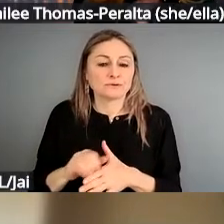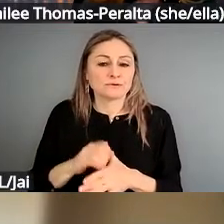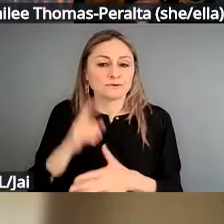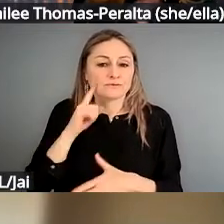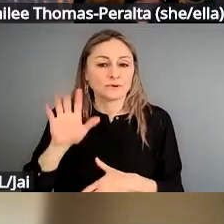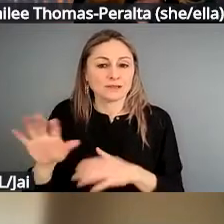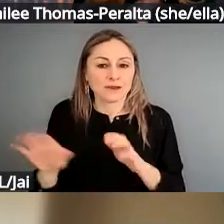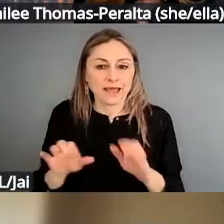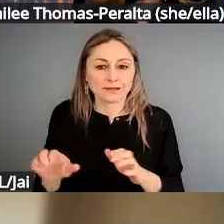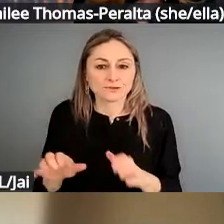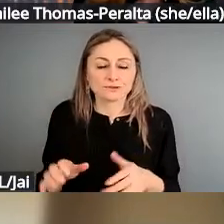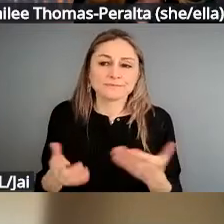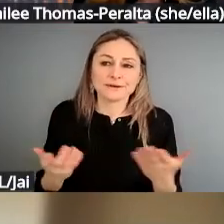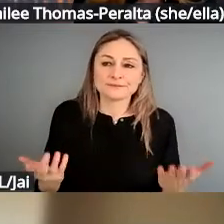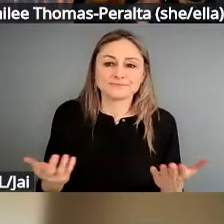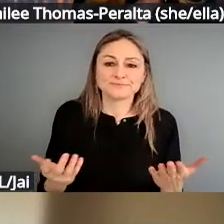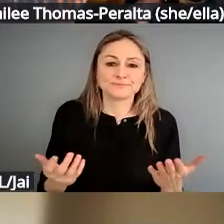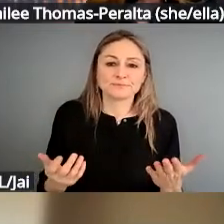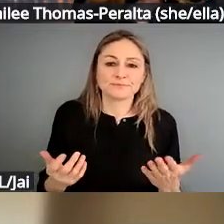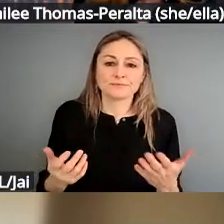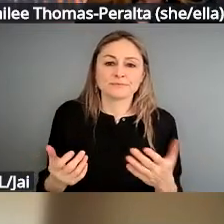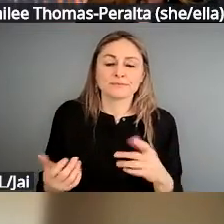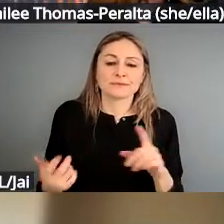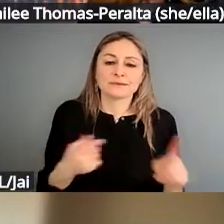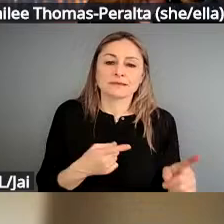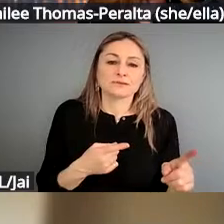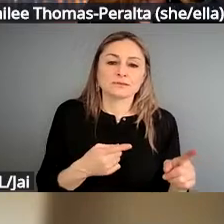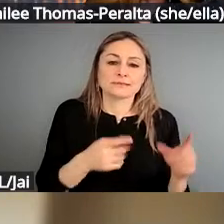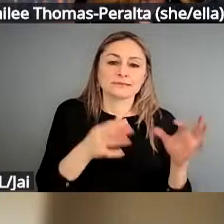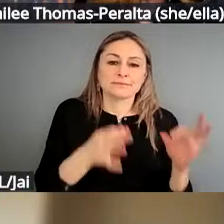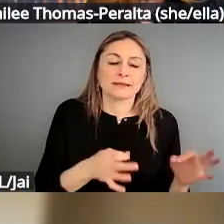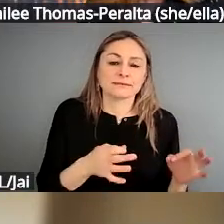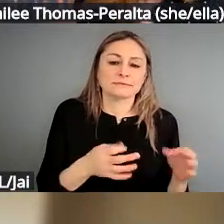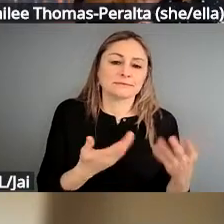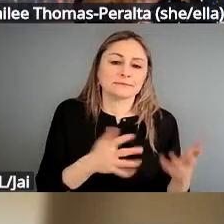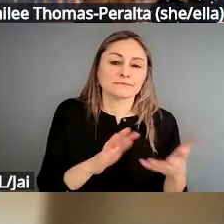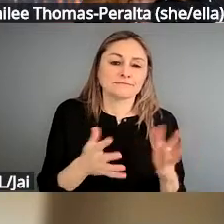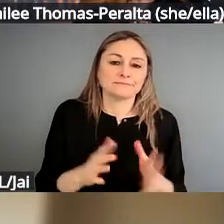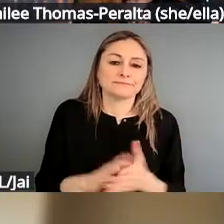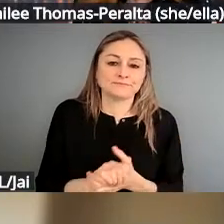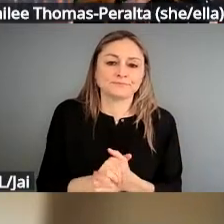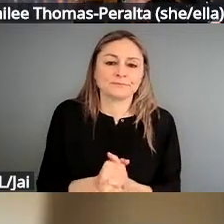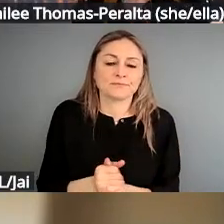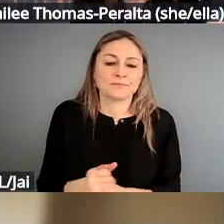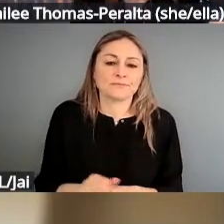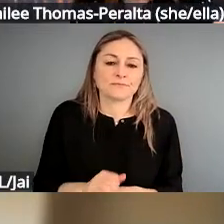doesn't necessarily come back unless C-Tran brings up a resolution at their.